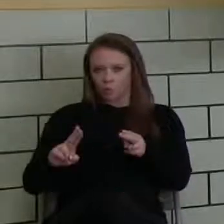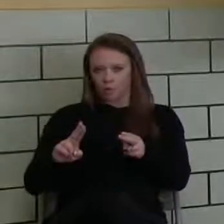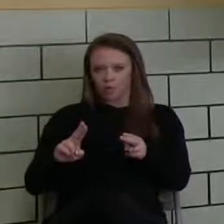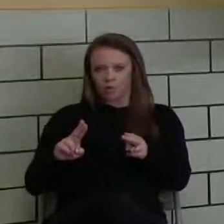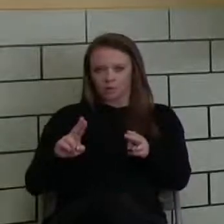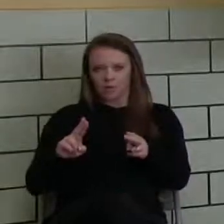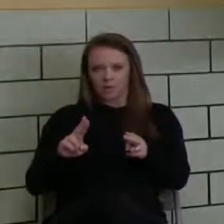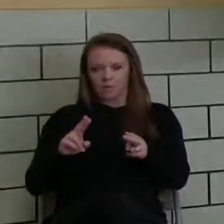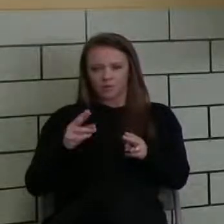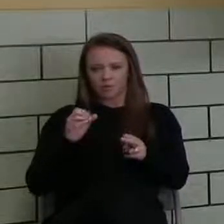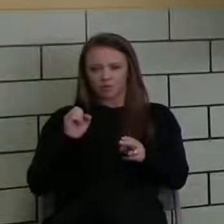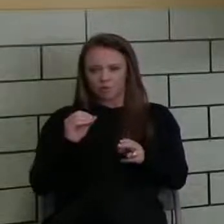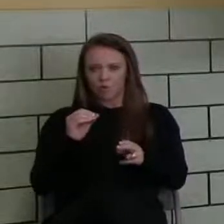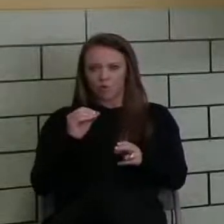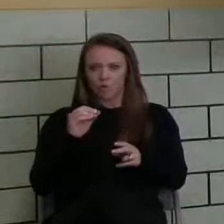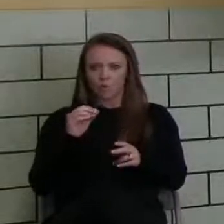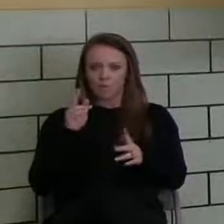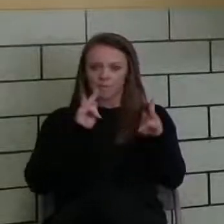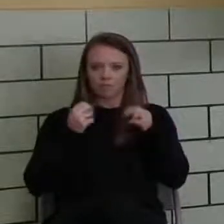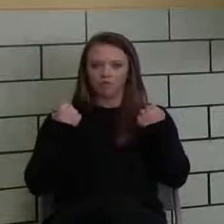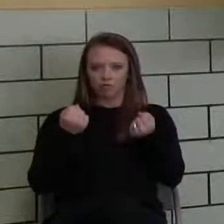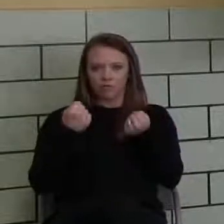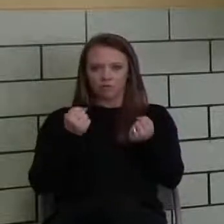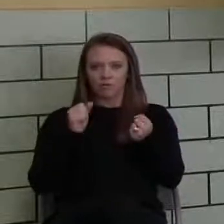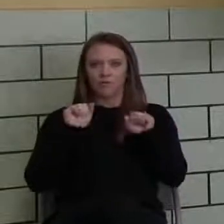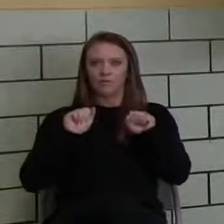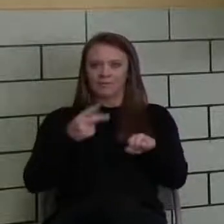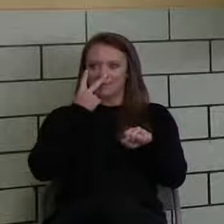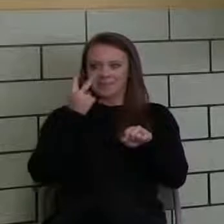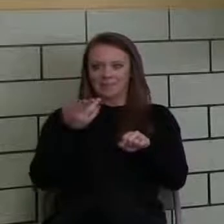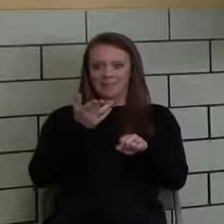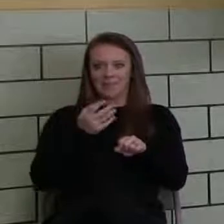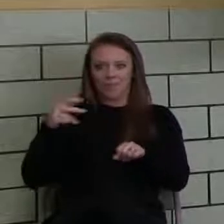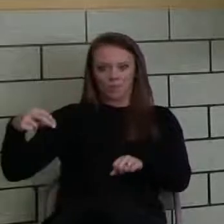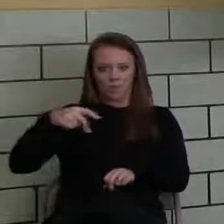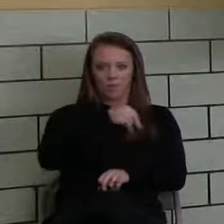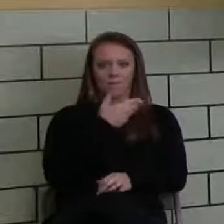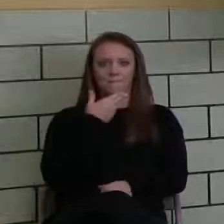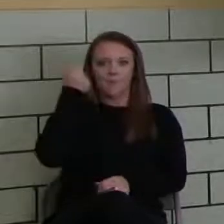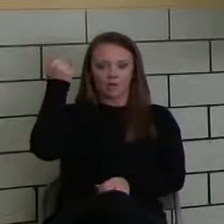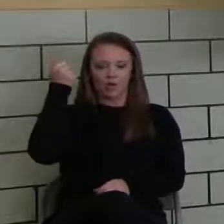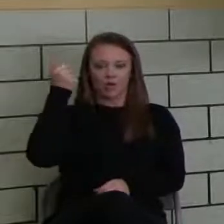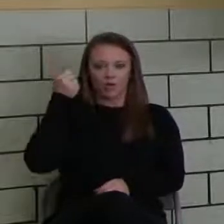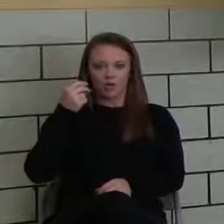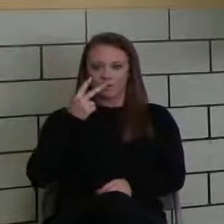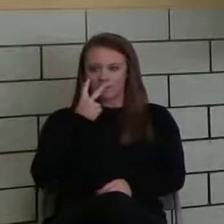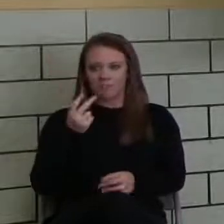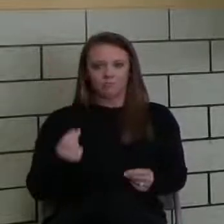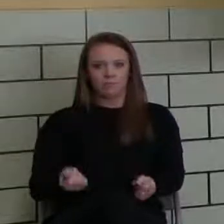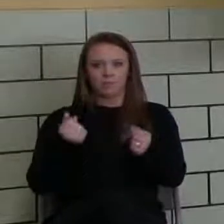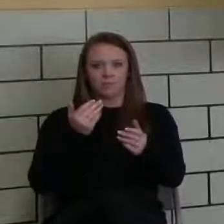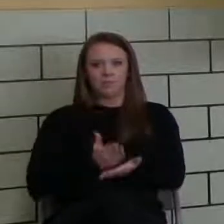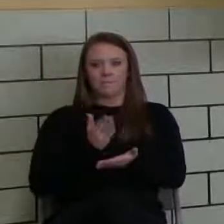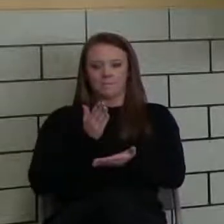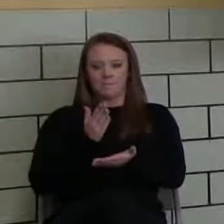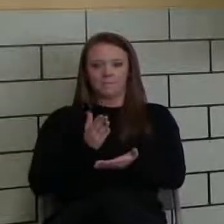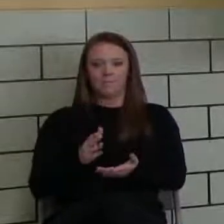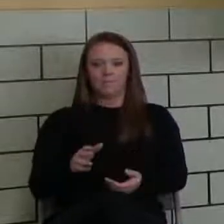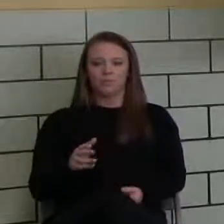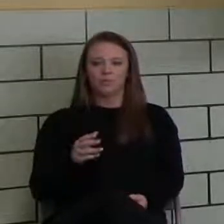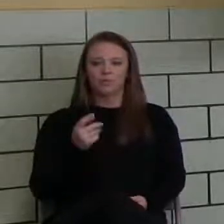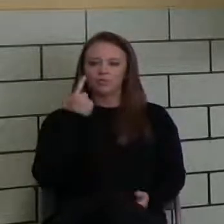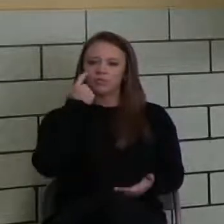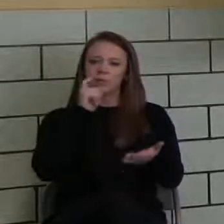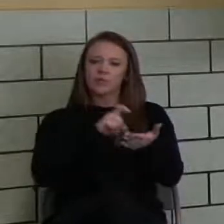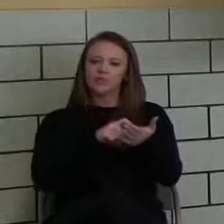traffic, so the traffic would see them when they're making turning movements. We also recognize that there's